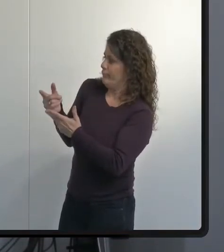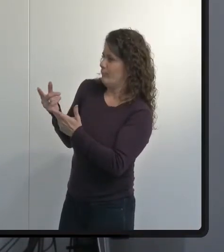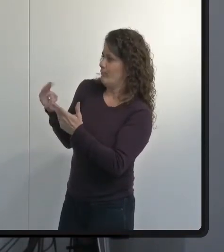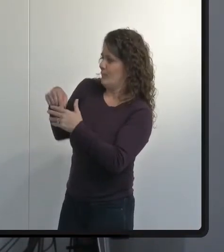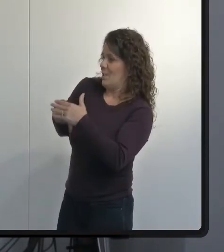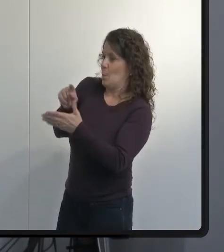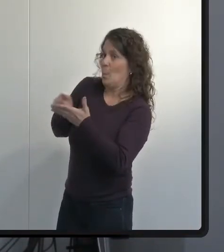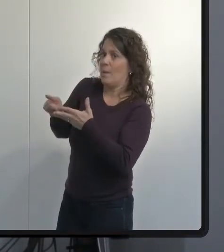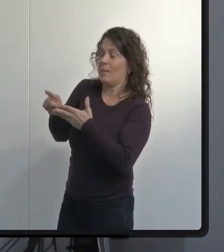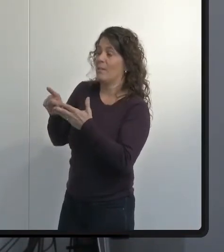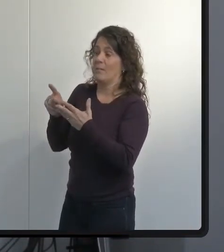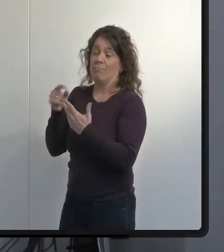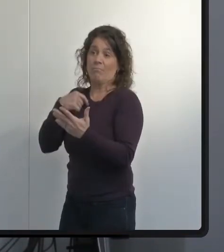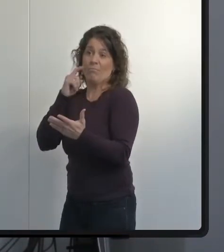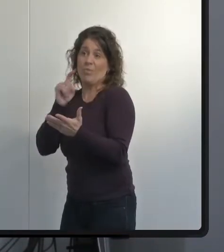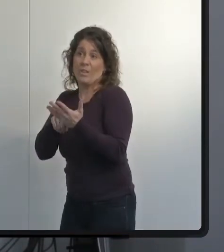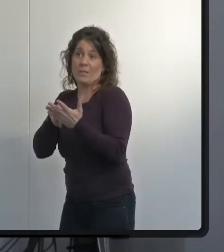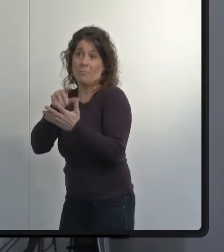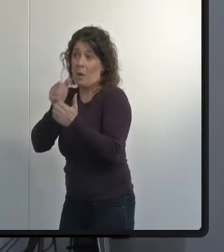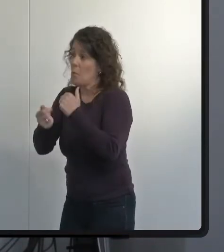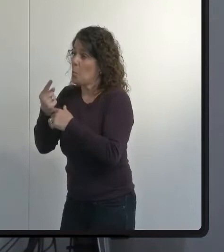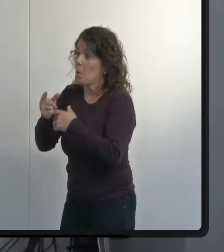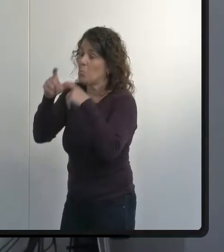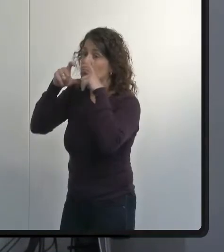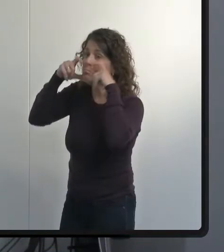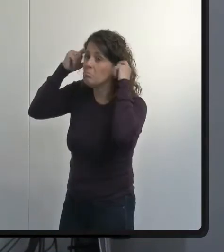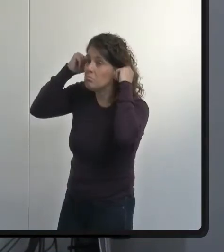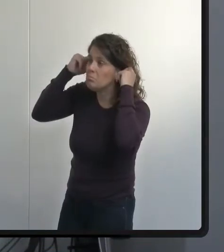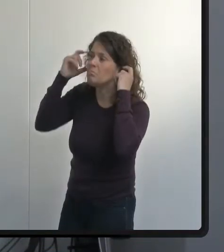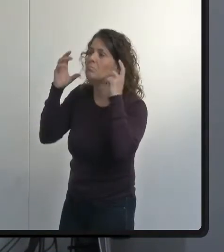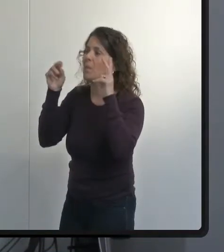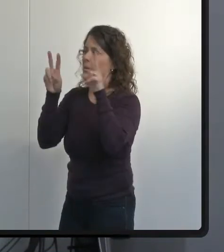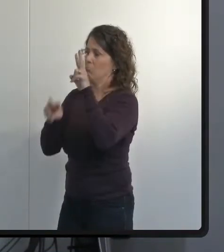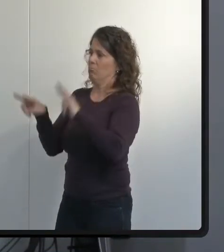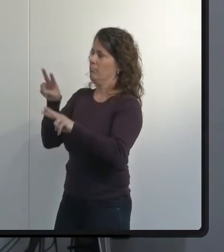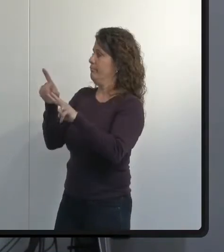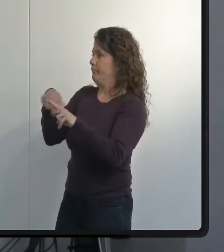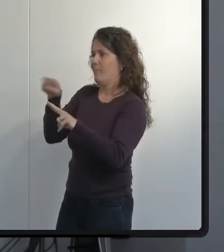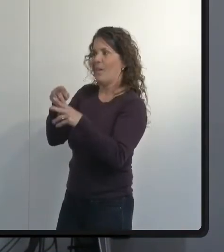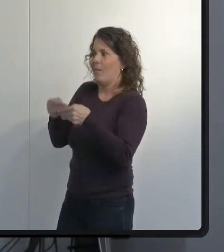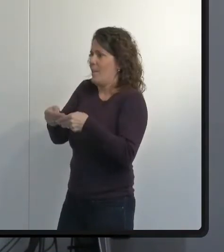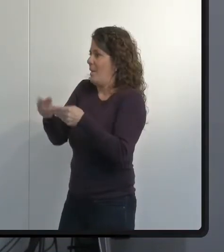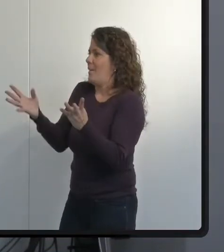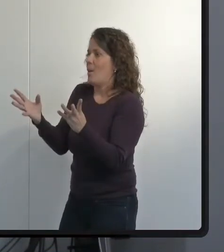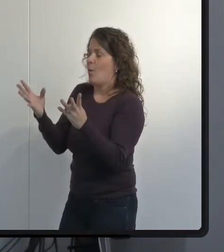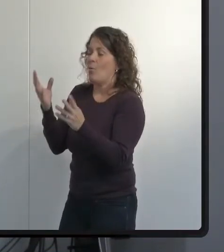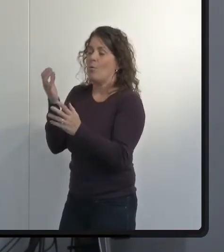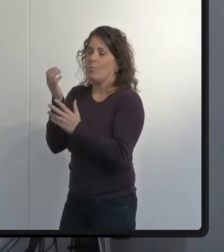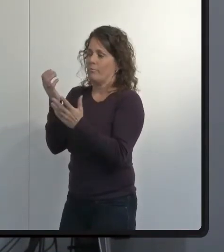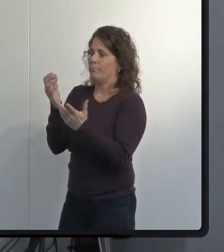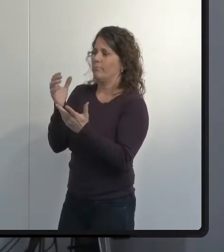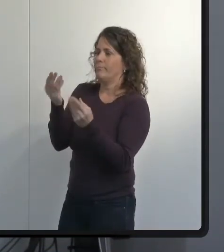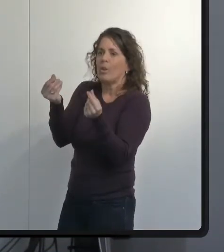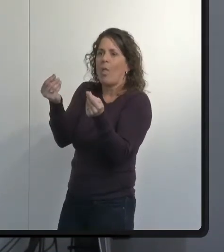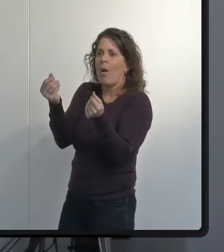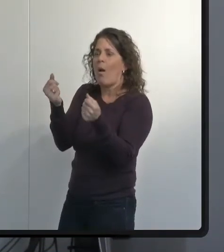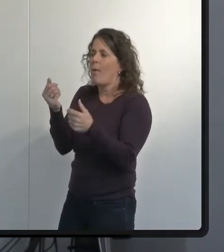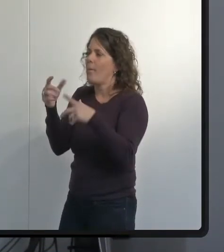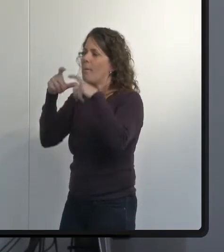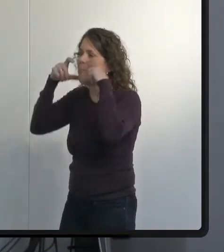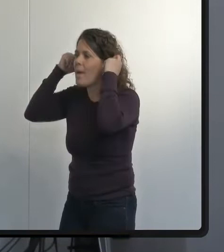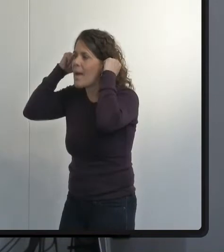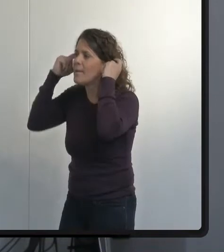wearing masks. And it's certainly in looking at the facility, they've handed out cloth masks and PPE to all of